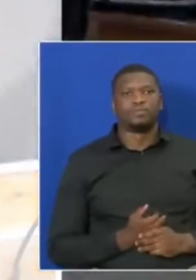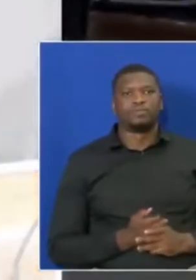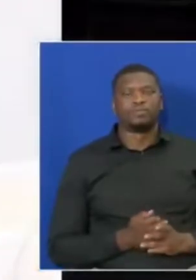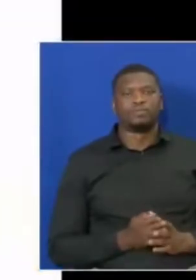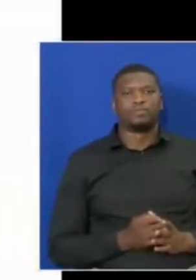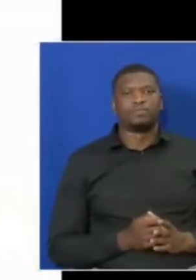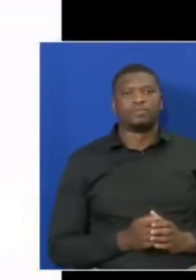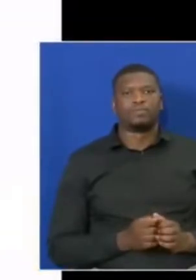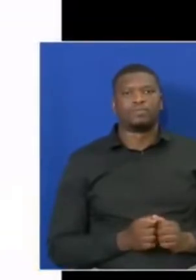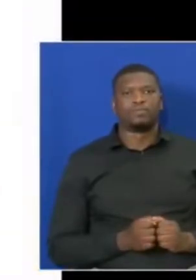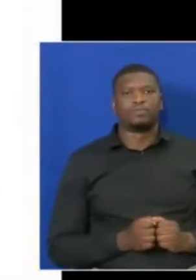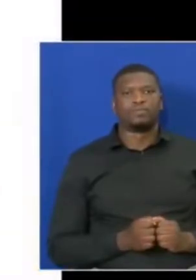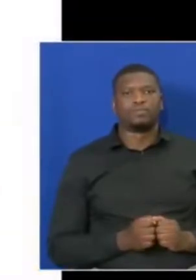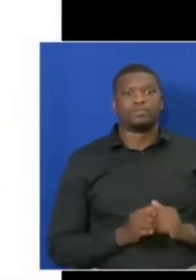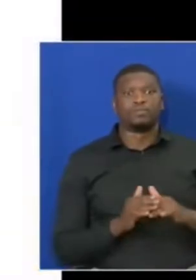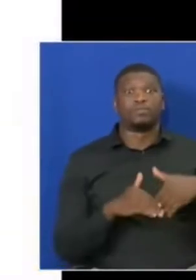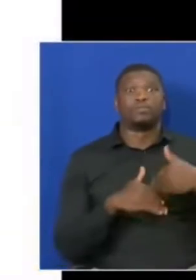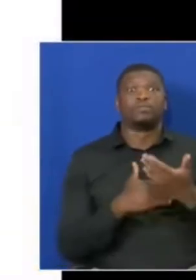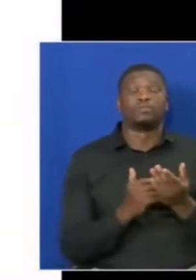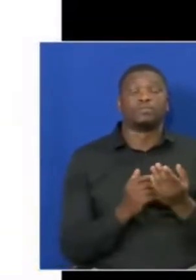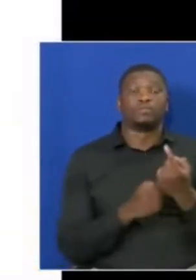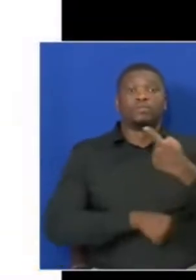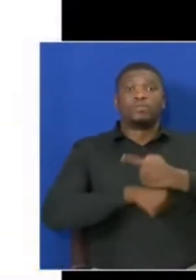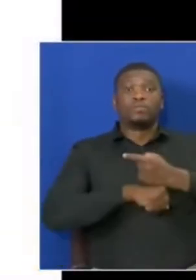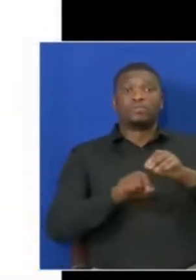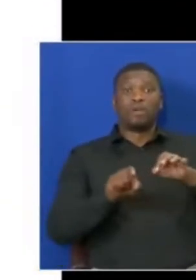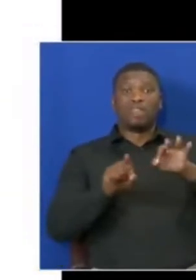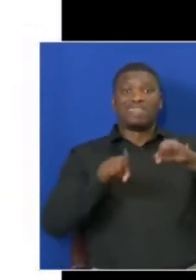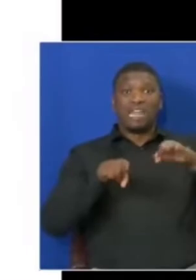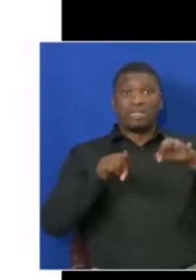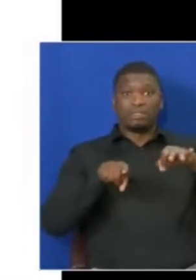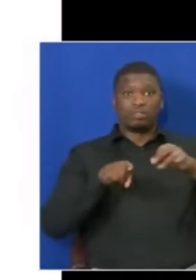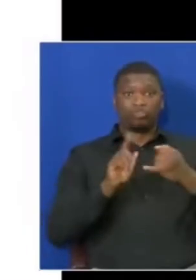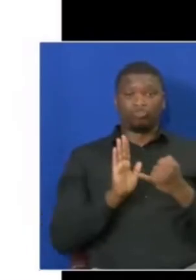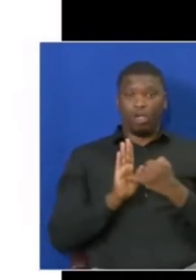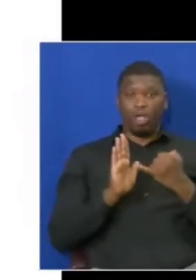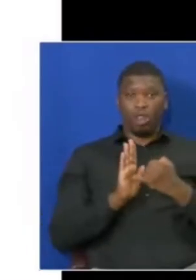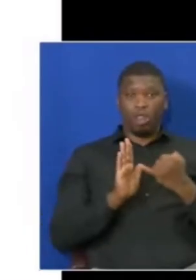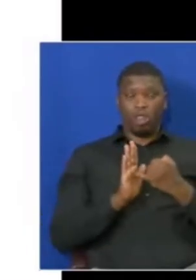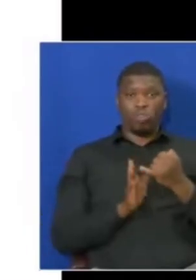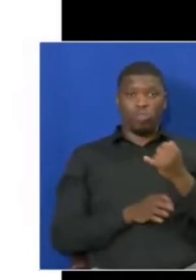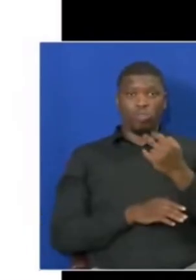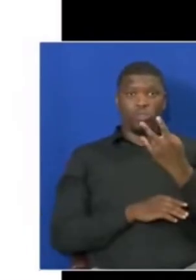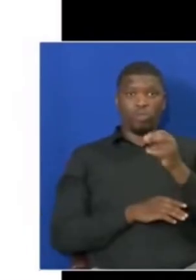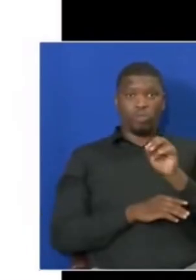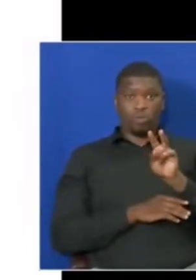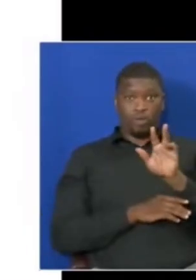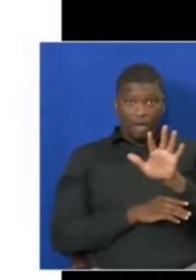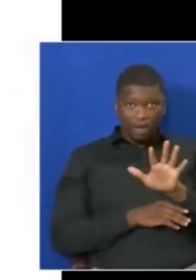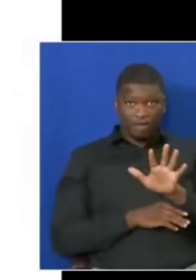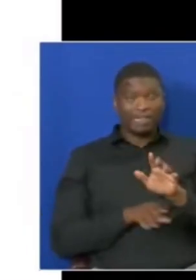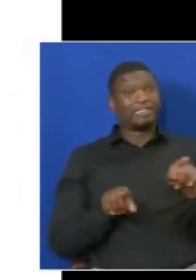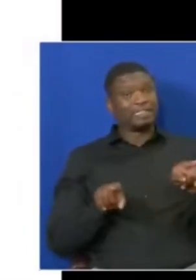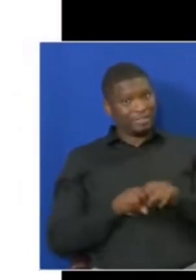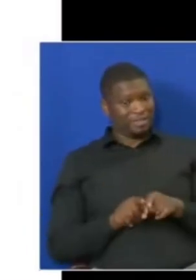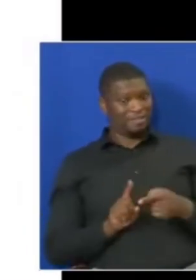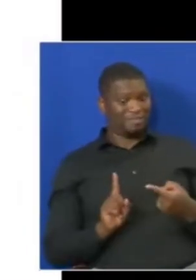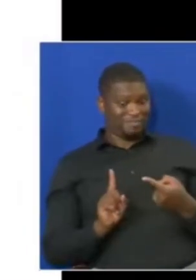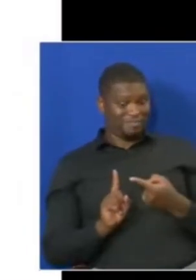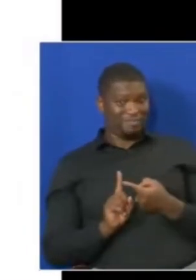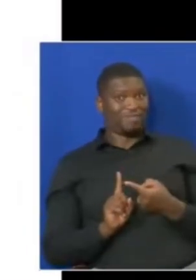On 13 January 2025, Mr. Rafadi shares another story related to crime